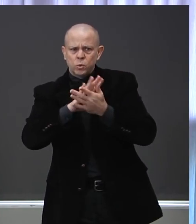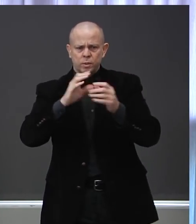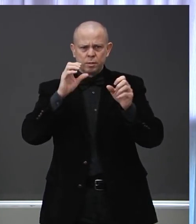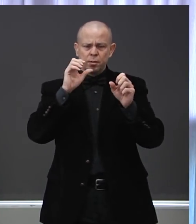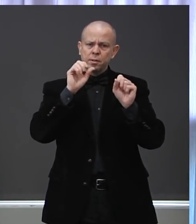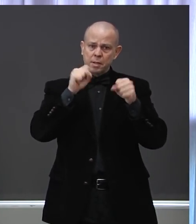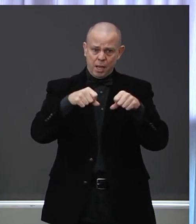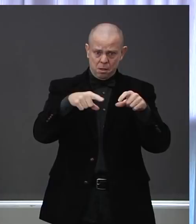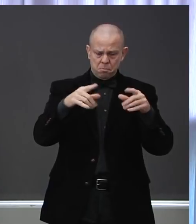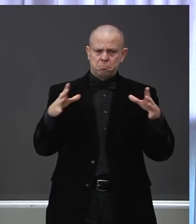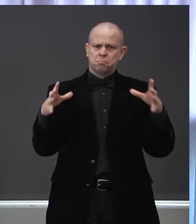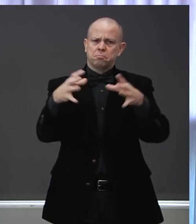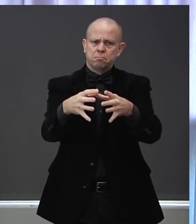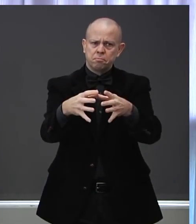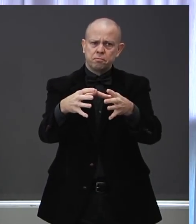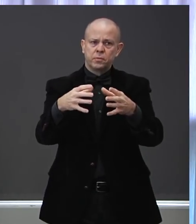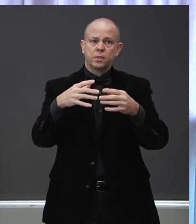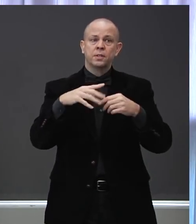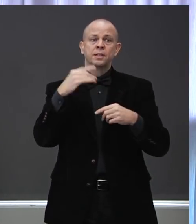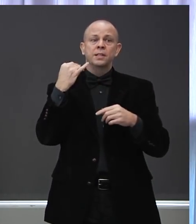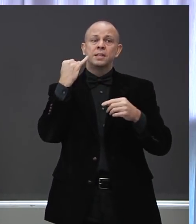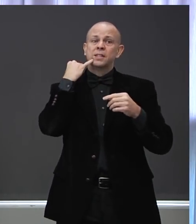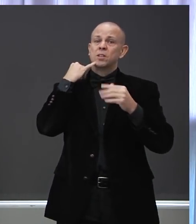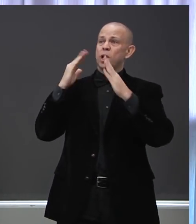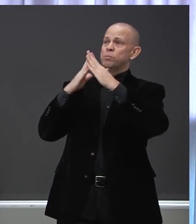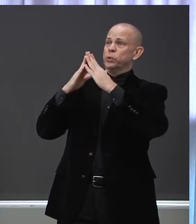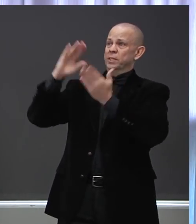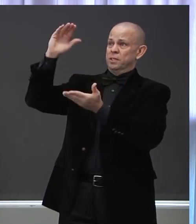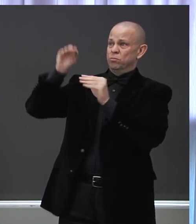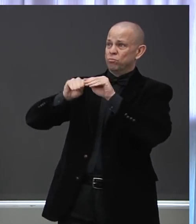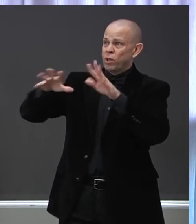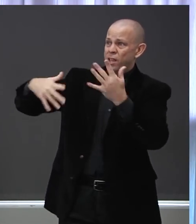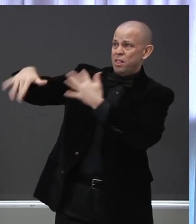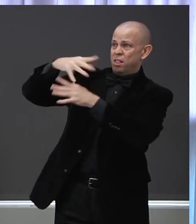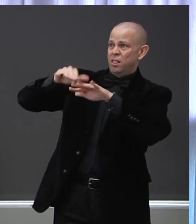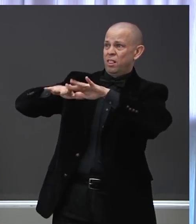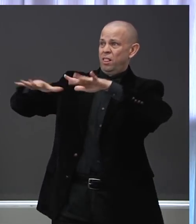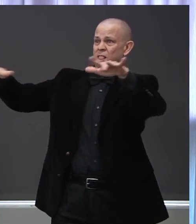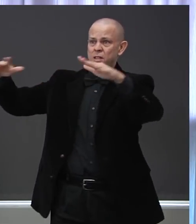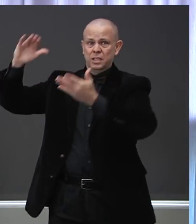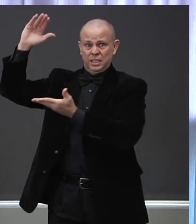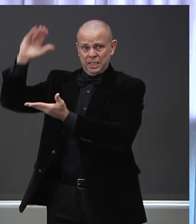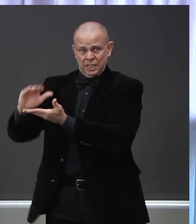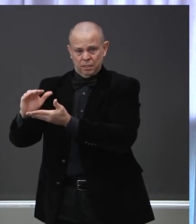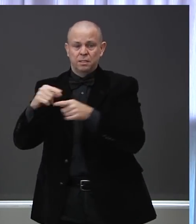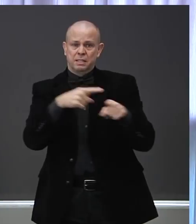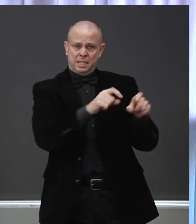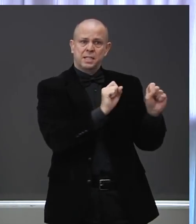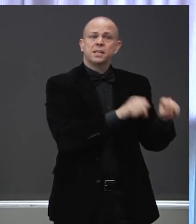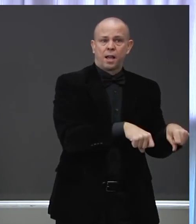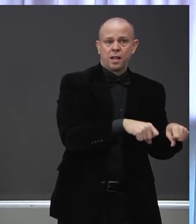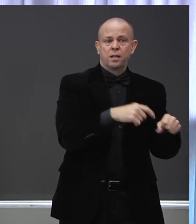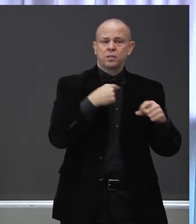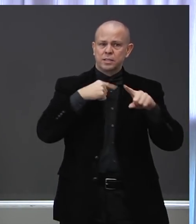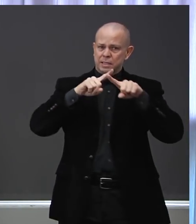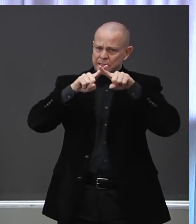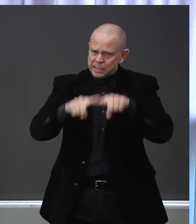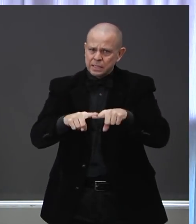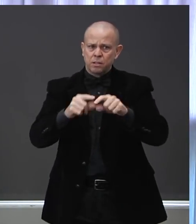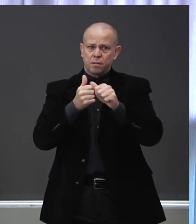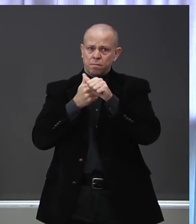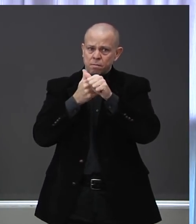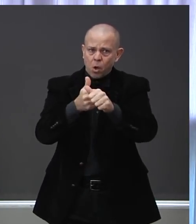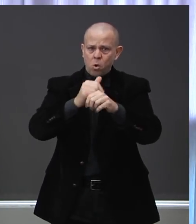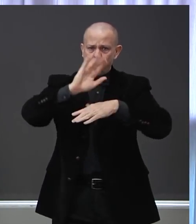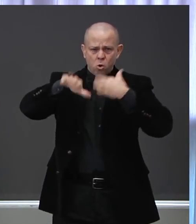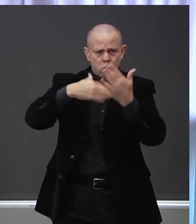is sufficiently reduced and when we rely on and adhere to the health and safety protocols and tools now in place in